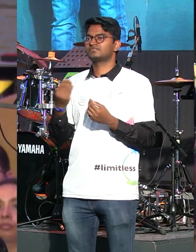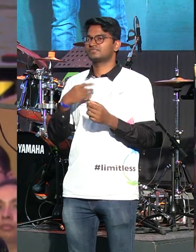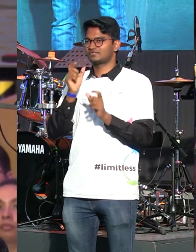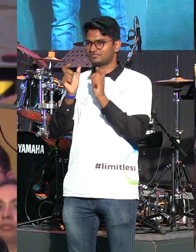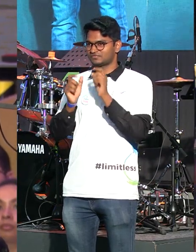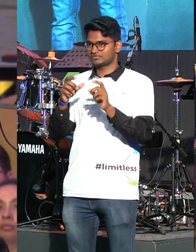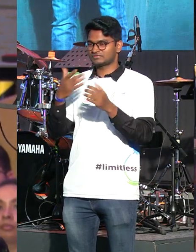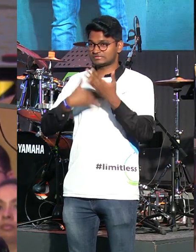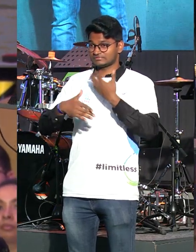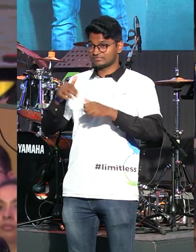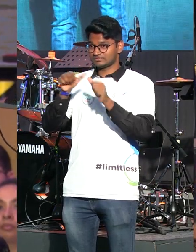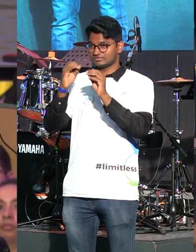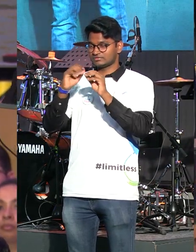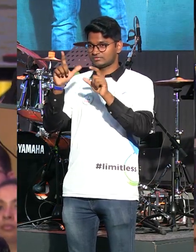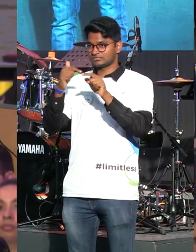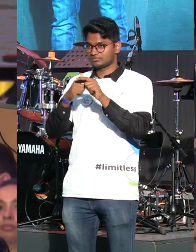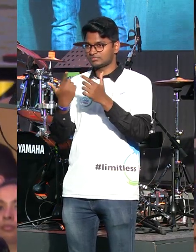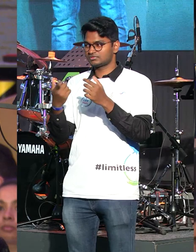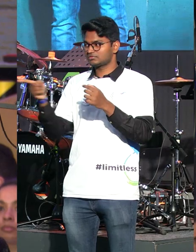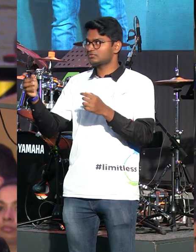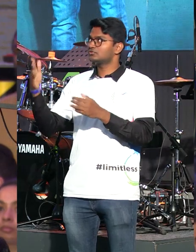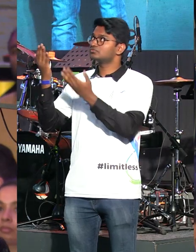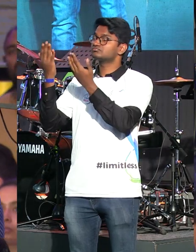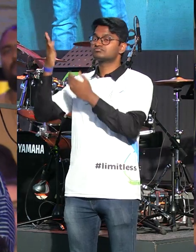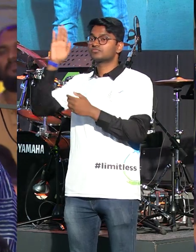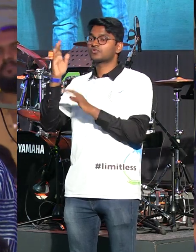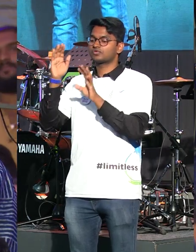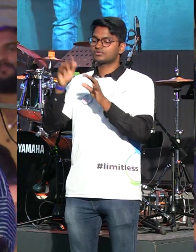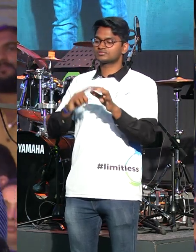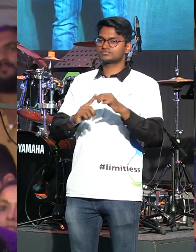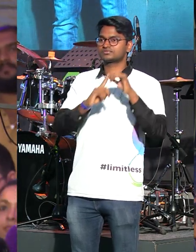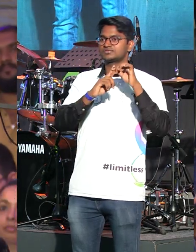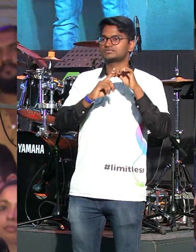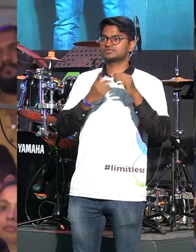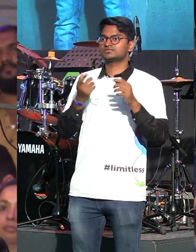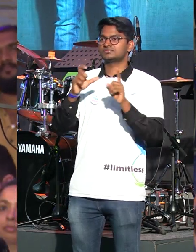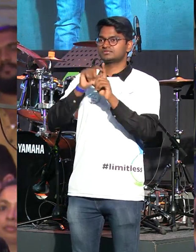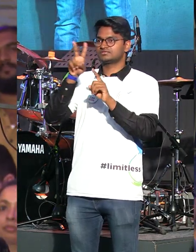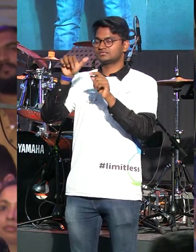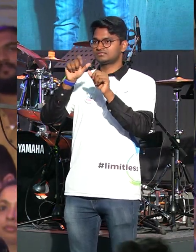abled, specially abled, God special, Divyang, whatever it is that we are using. Absolutely. Okay,